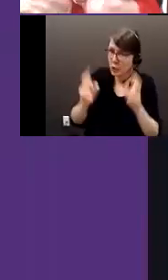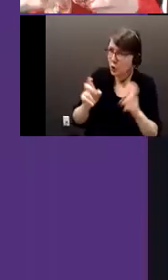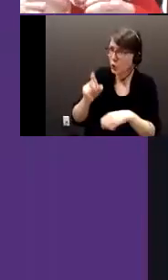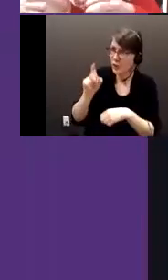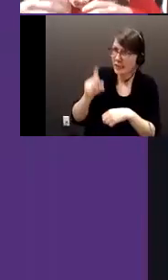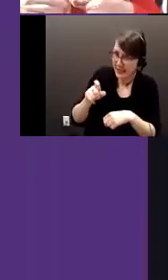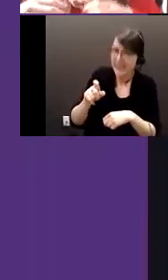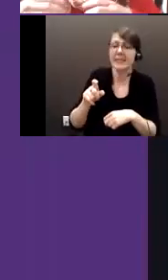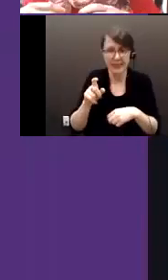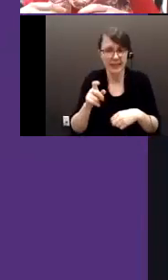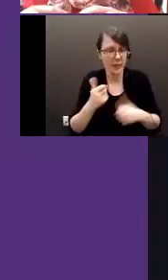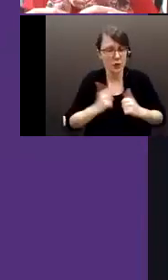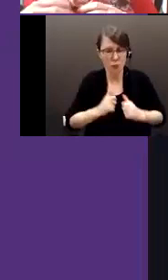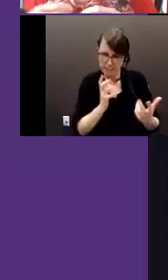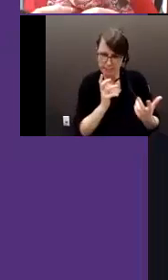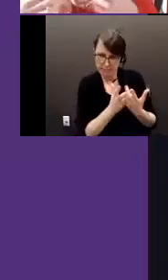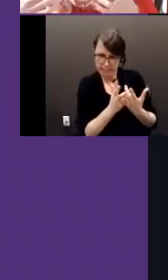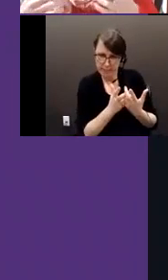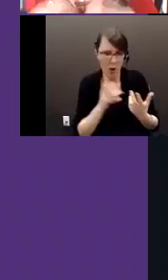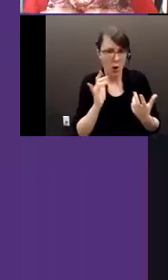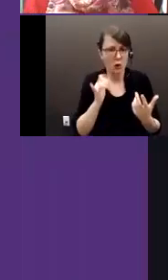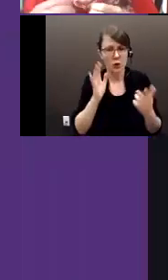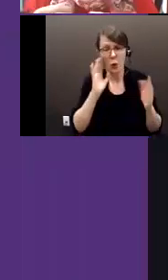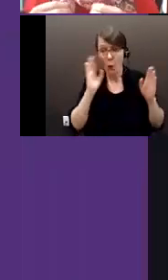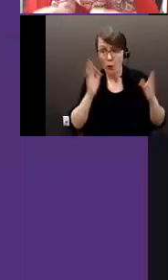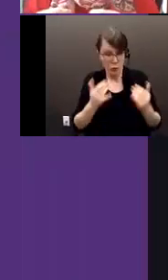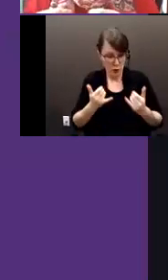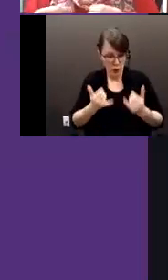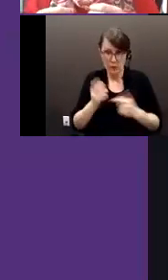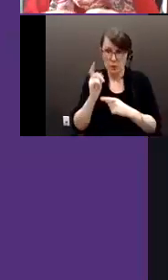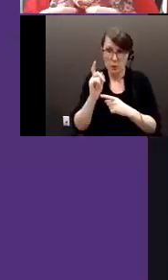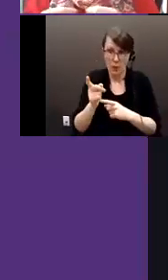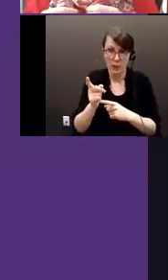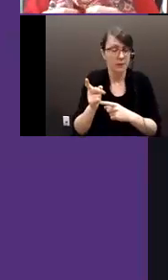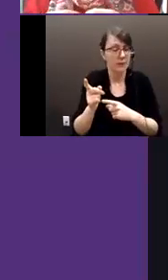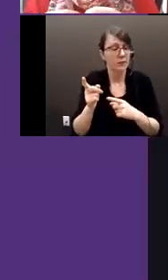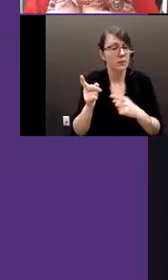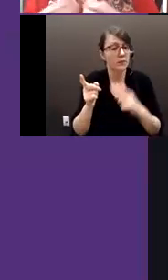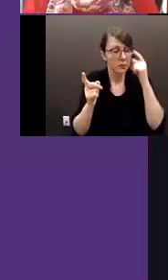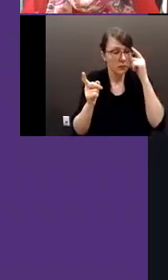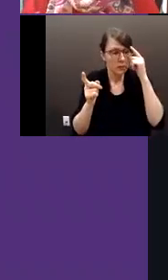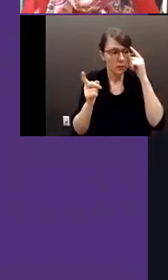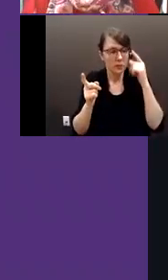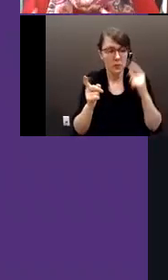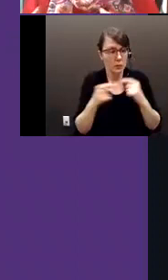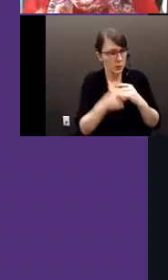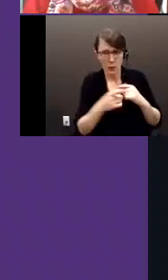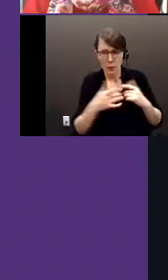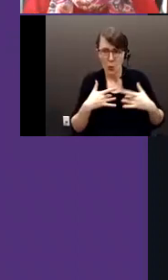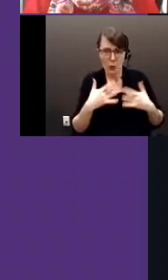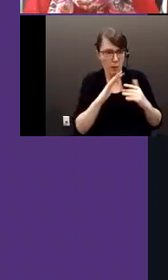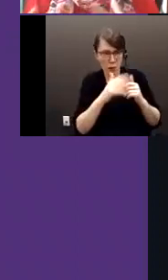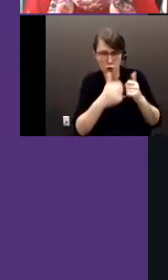very present focused, so that we can work on the things that are challenging for folks, or